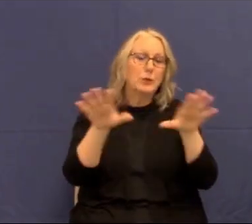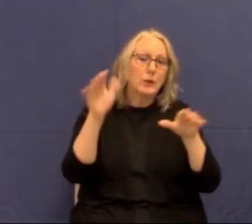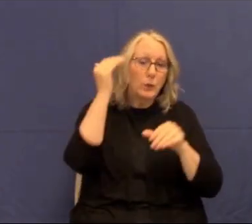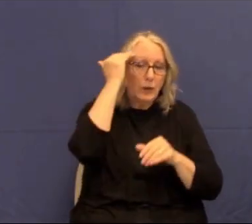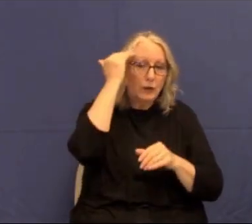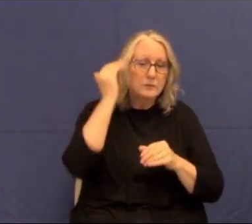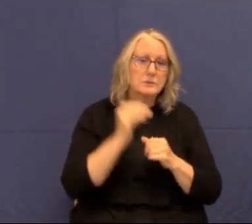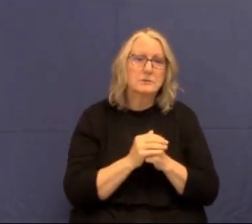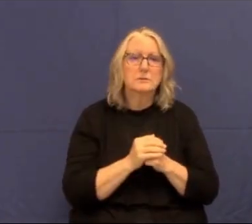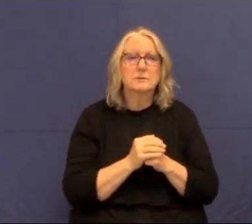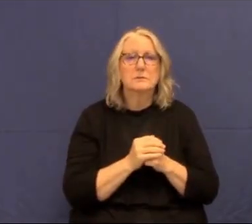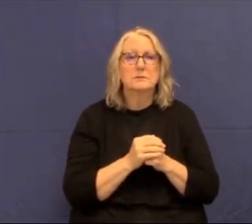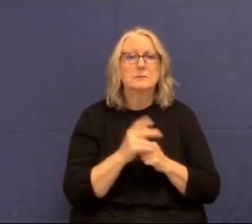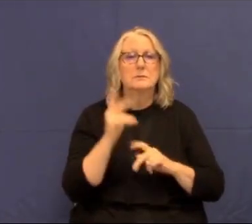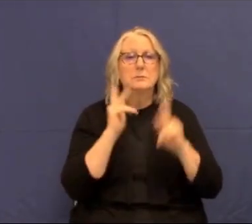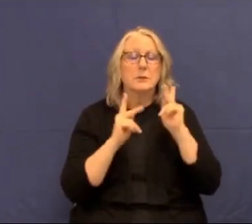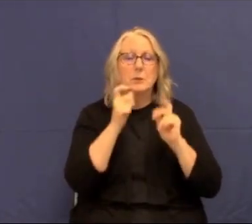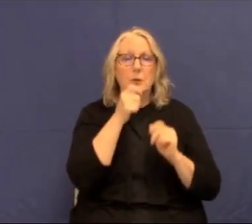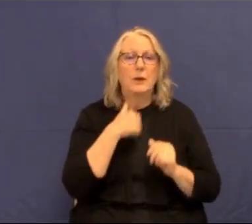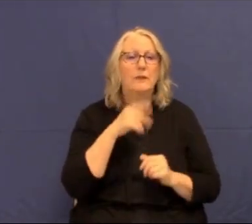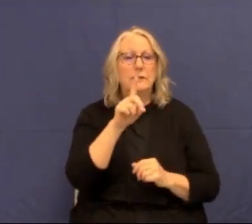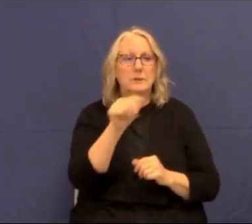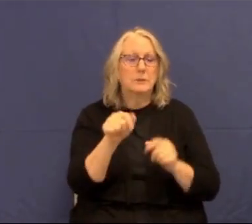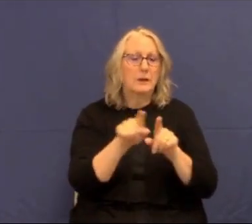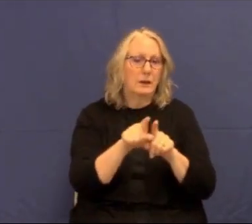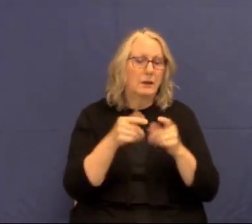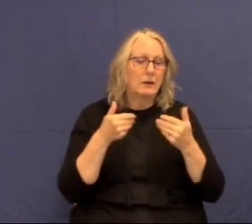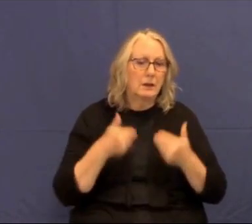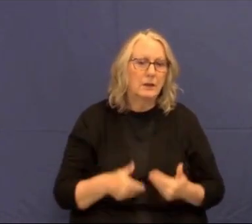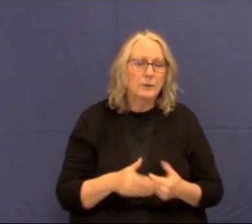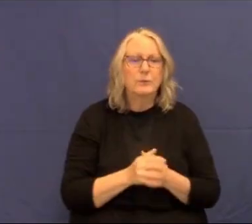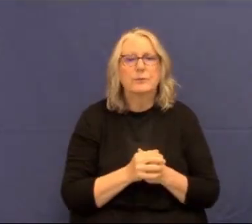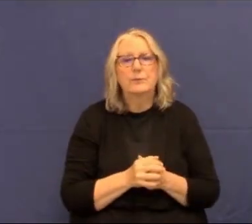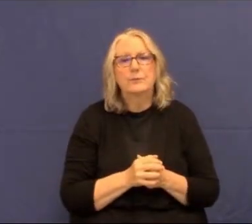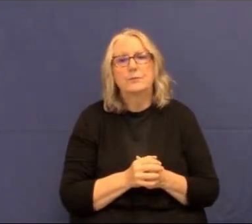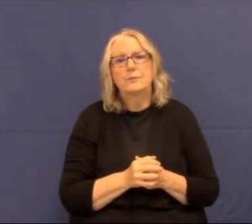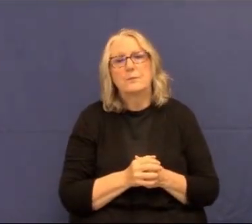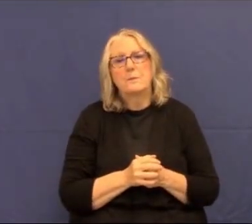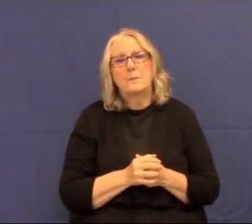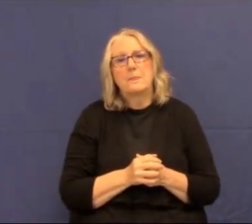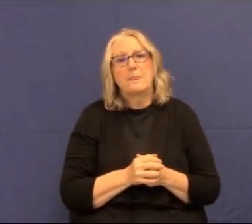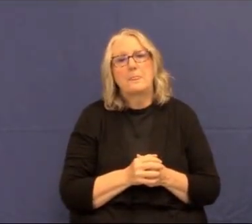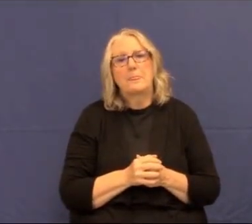awareness, spread awareness for people who have disabilities like me.